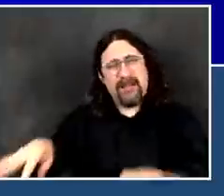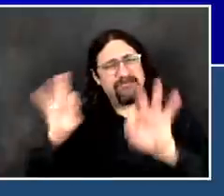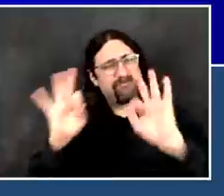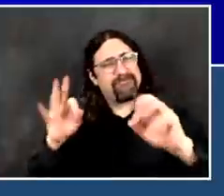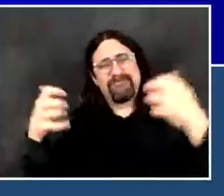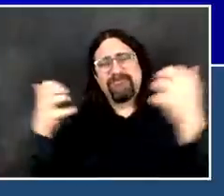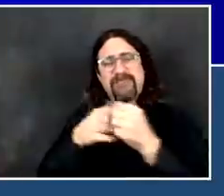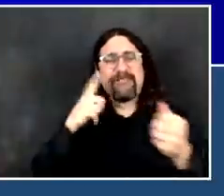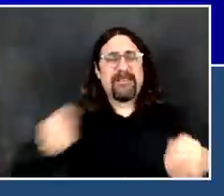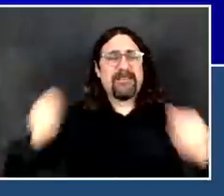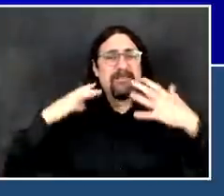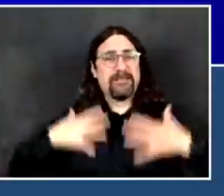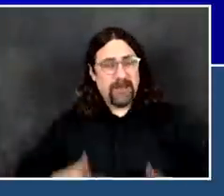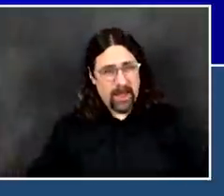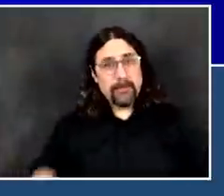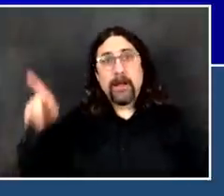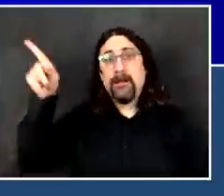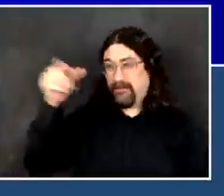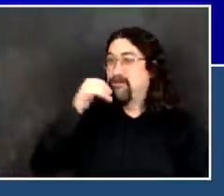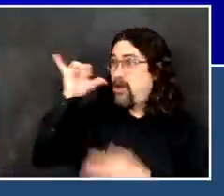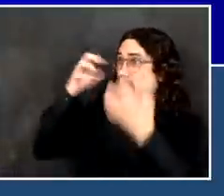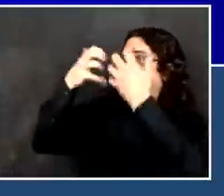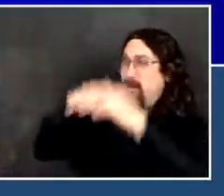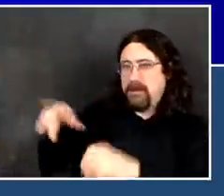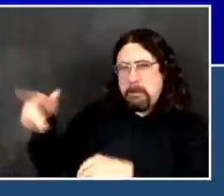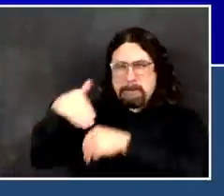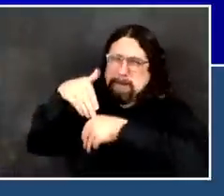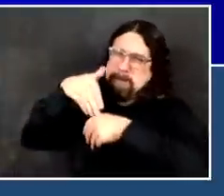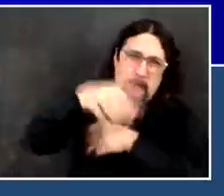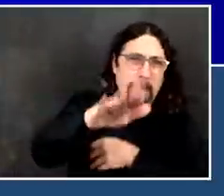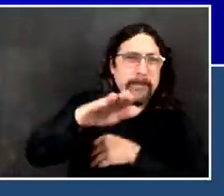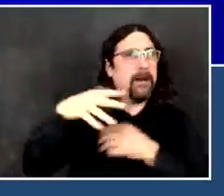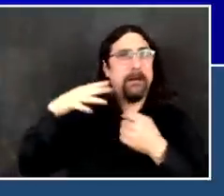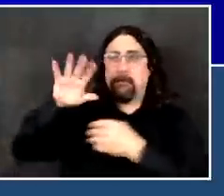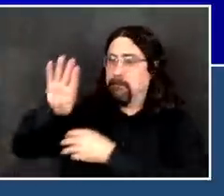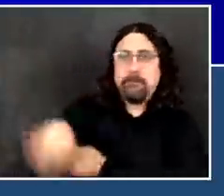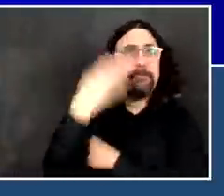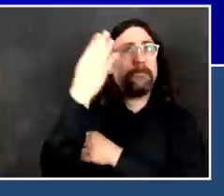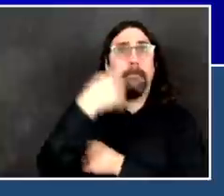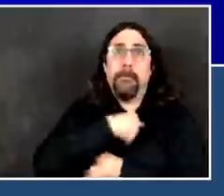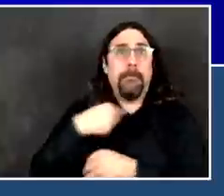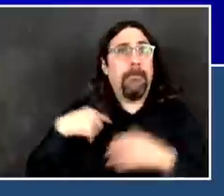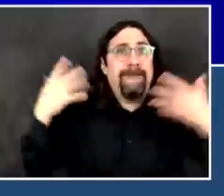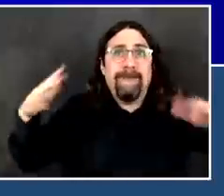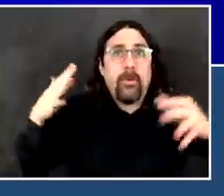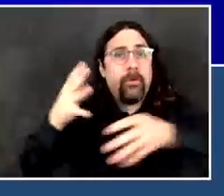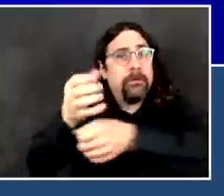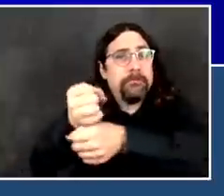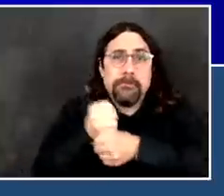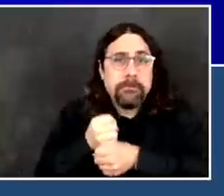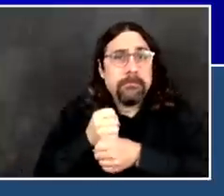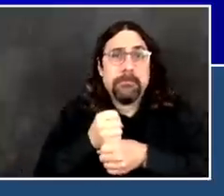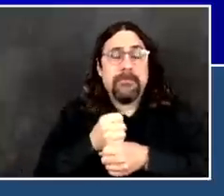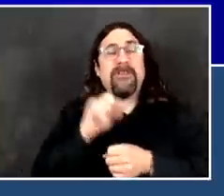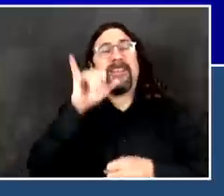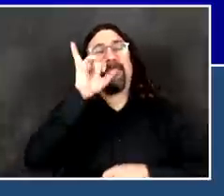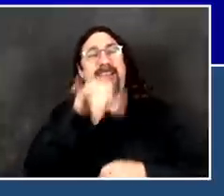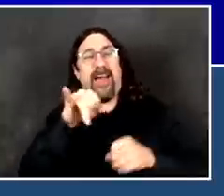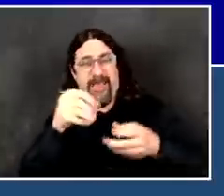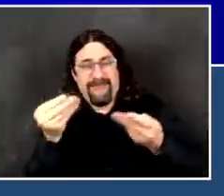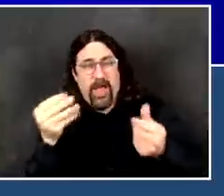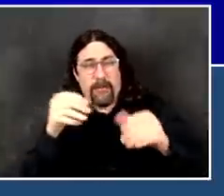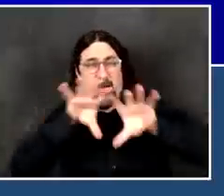update on the day by which they will all be produced. They will all be ready and done by May 10th. And that production is going to be